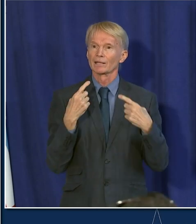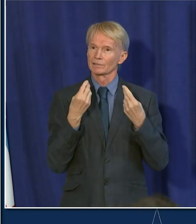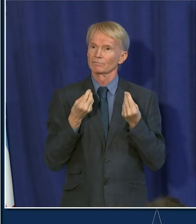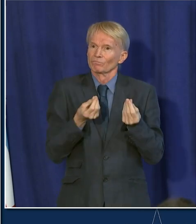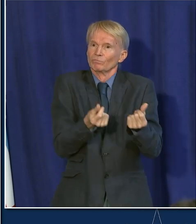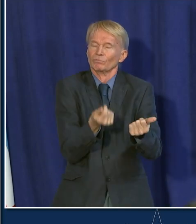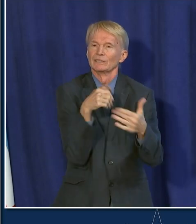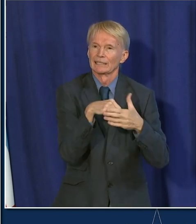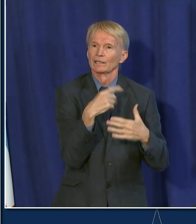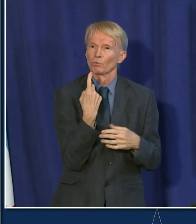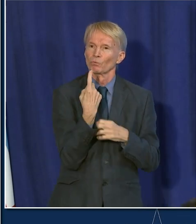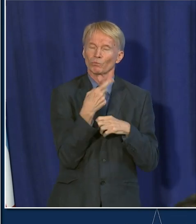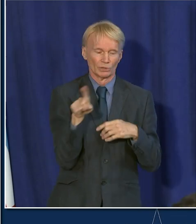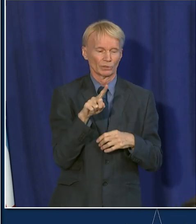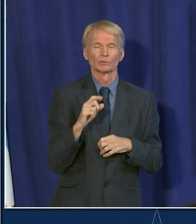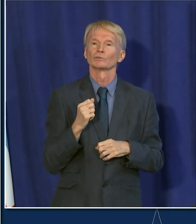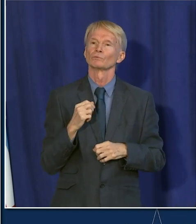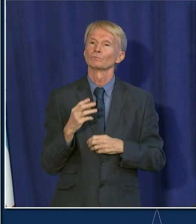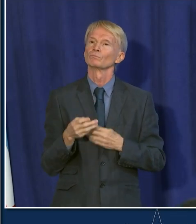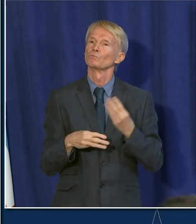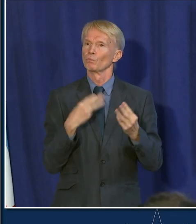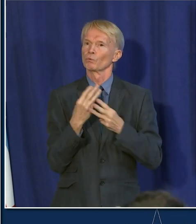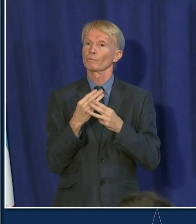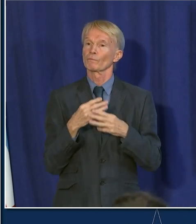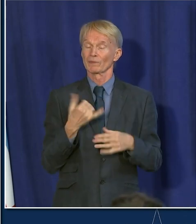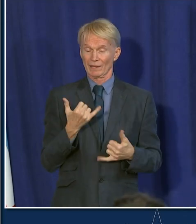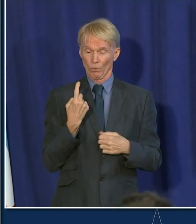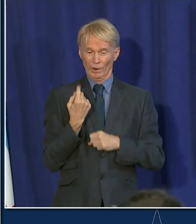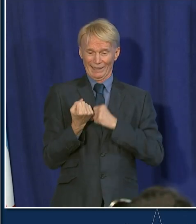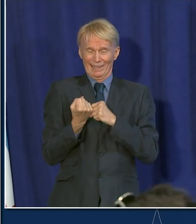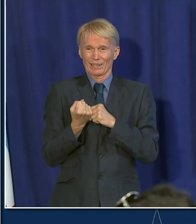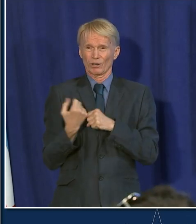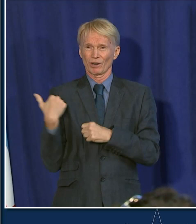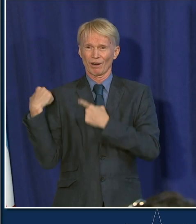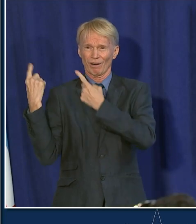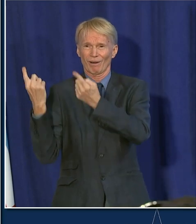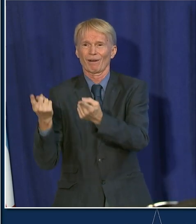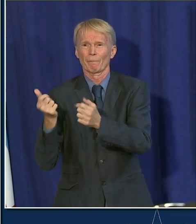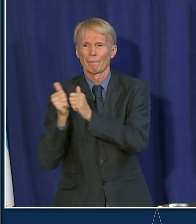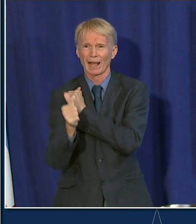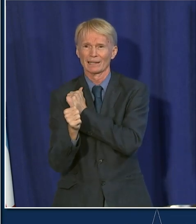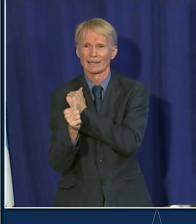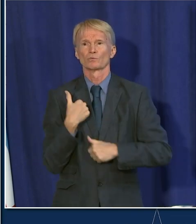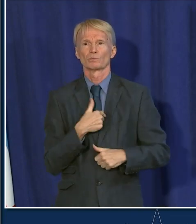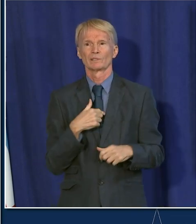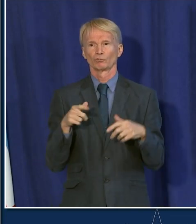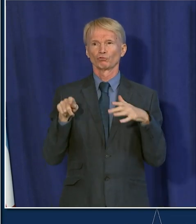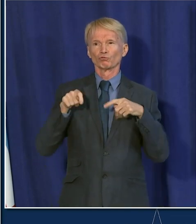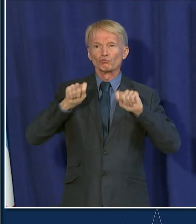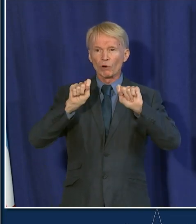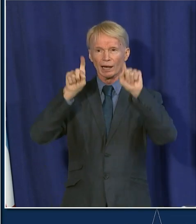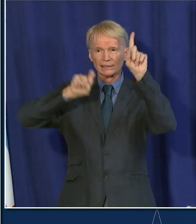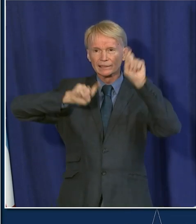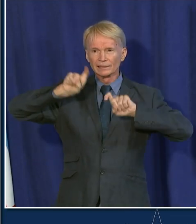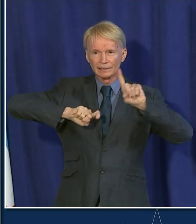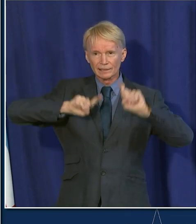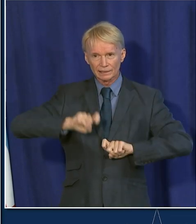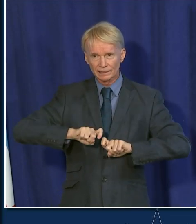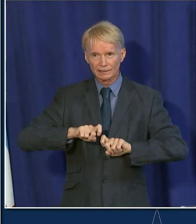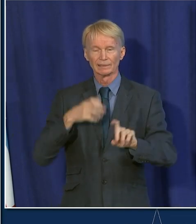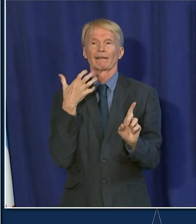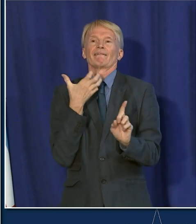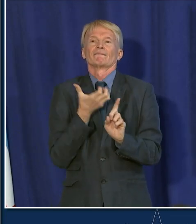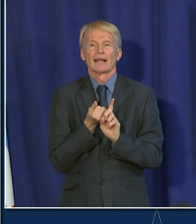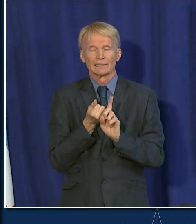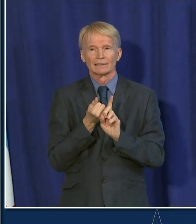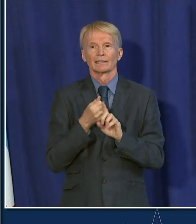1 year since the first phase 3 trials started for the COVID vaccine. They mark the beginning of